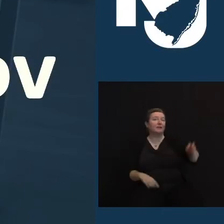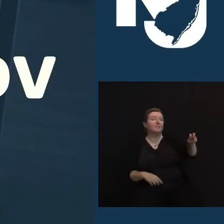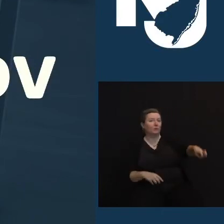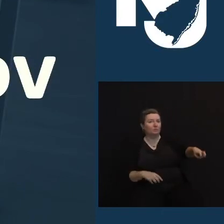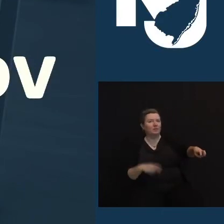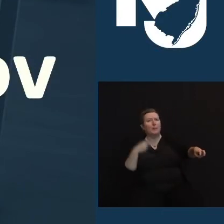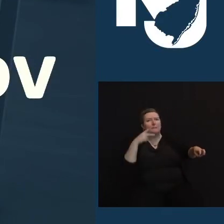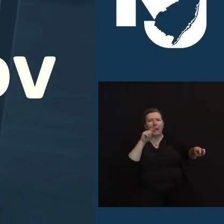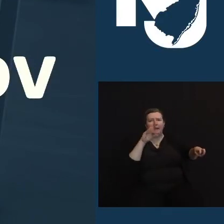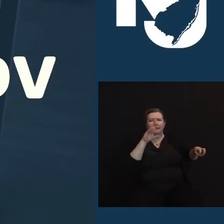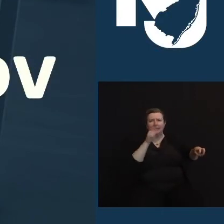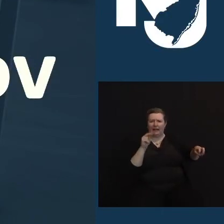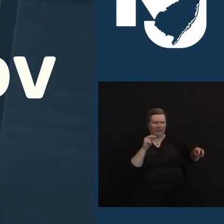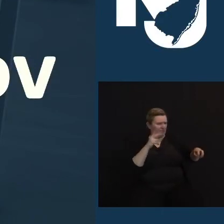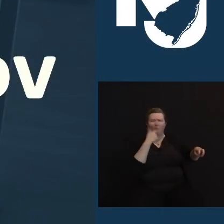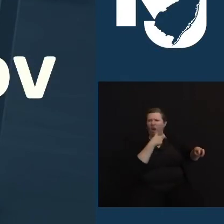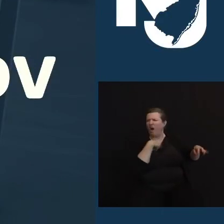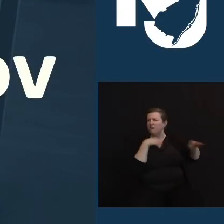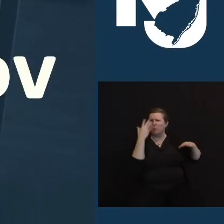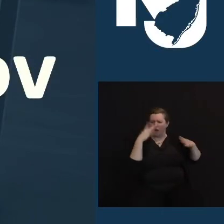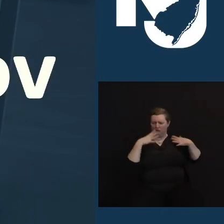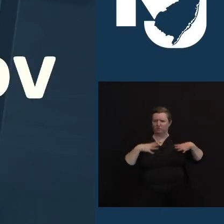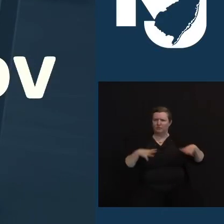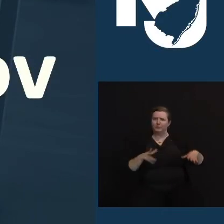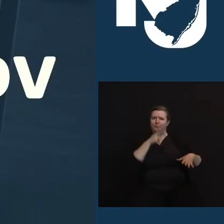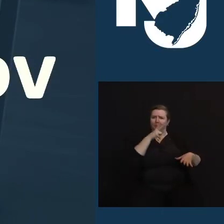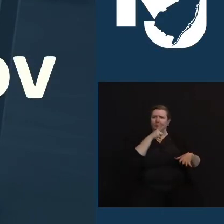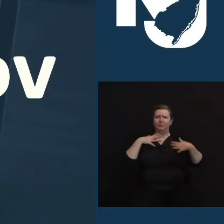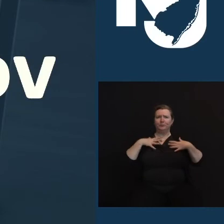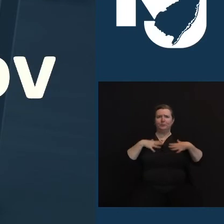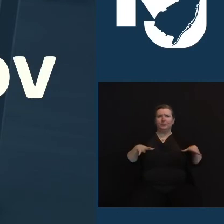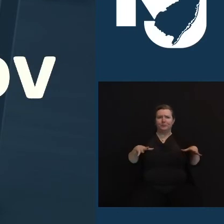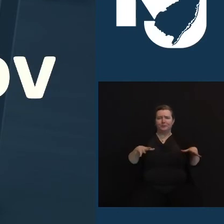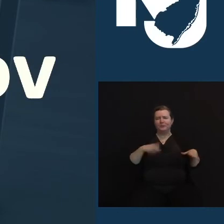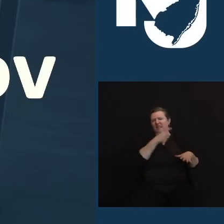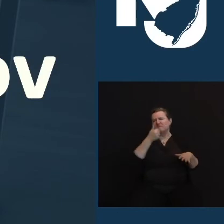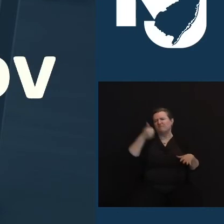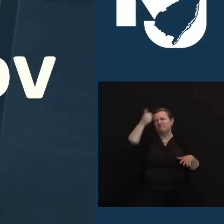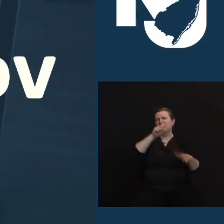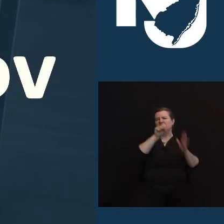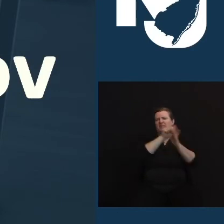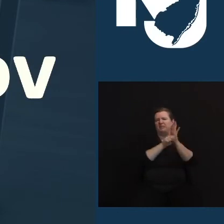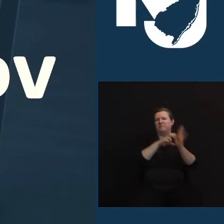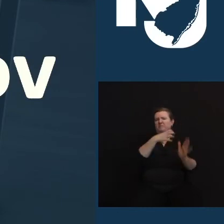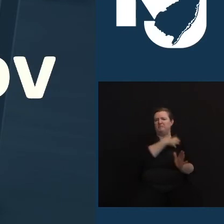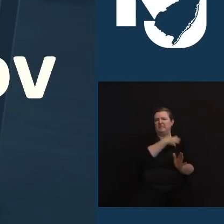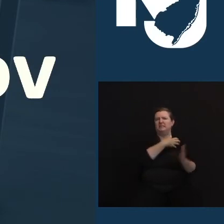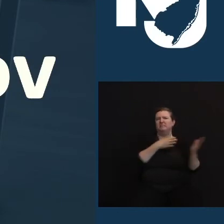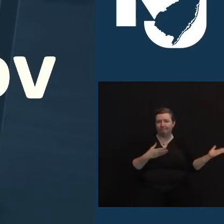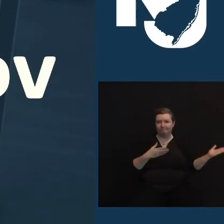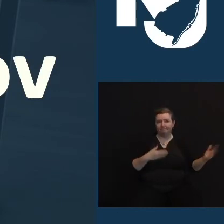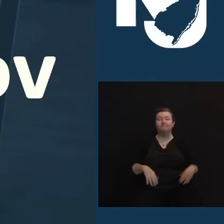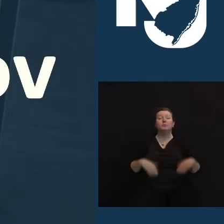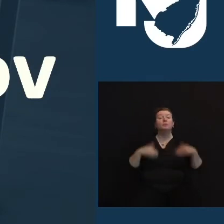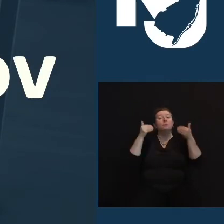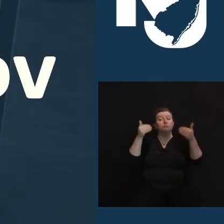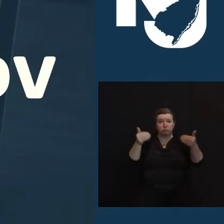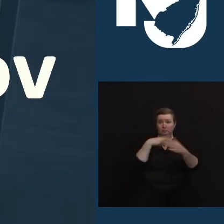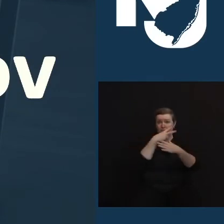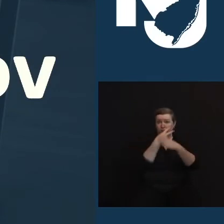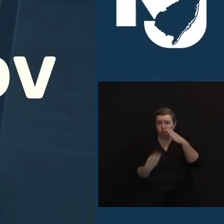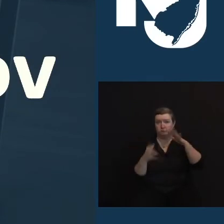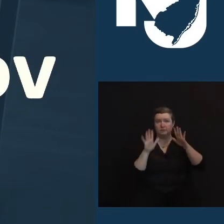him later, the Superintendent of the State Police, Colonel Pat Callahan. Before we dive in, a couple of things. Number